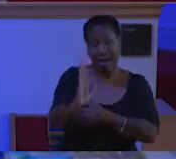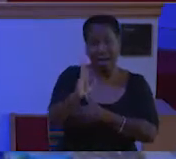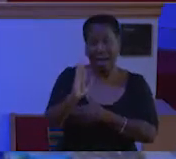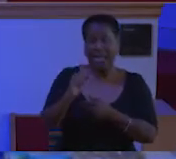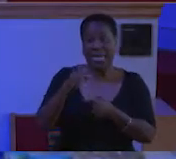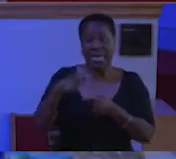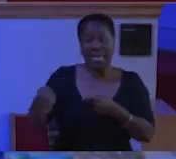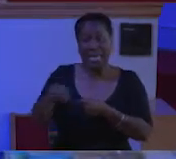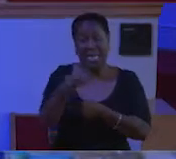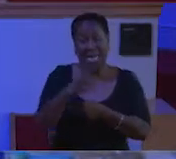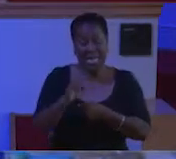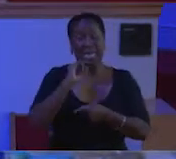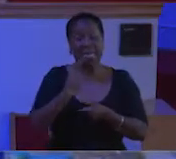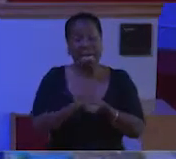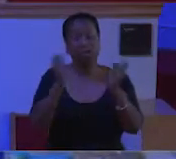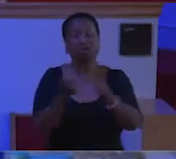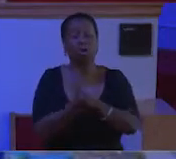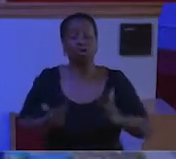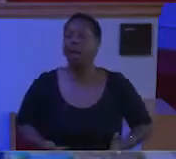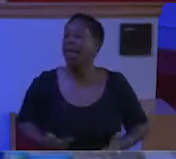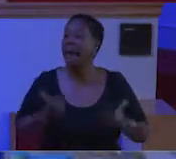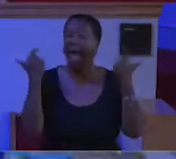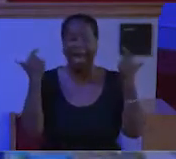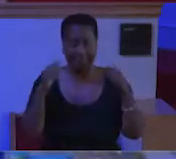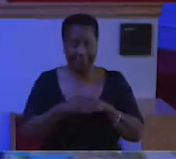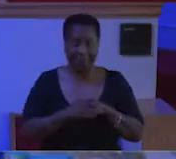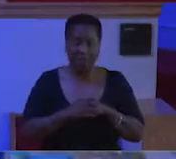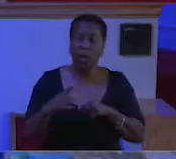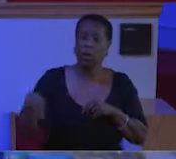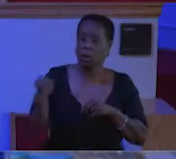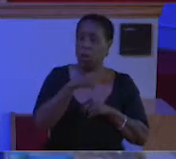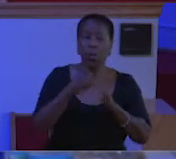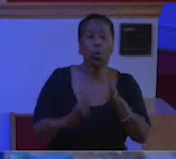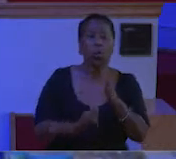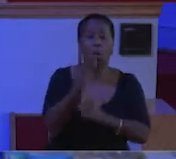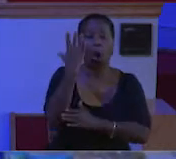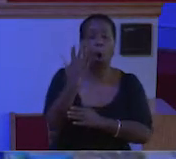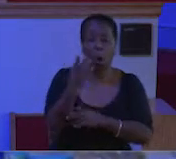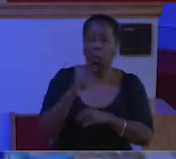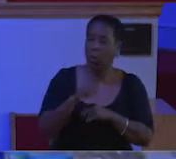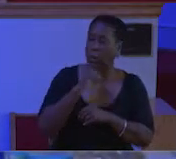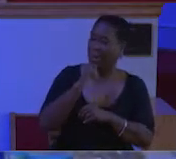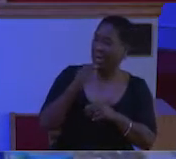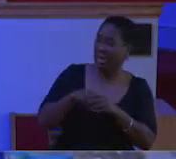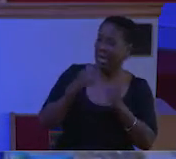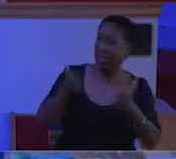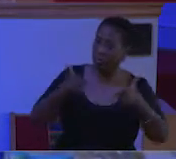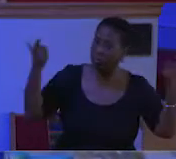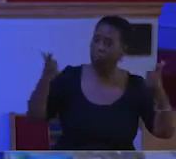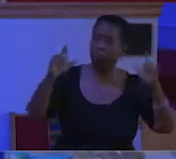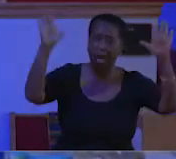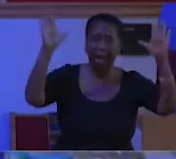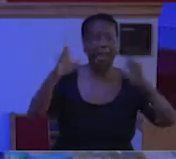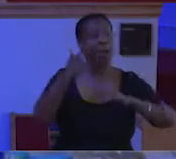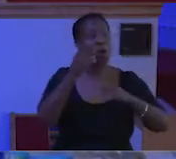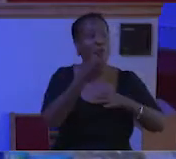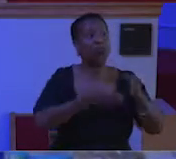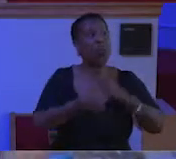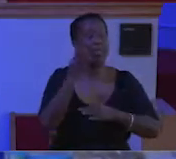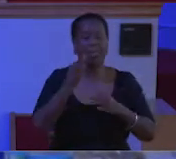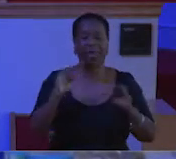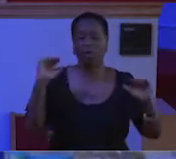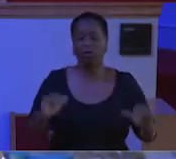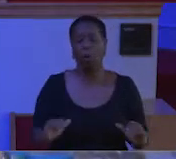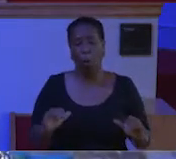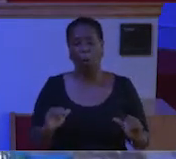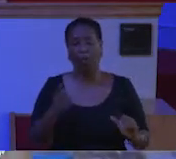that he can turn your lives around so that you grow into the colossal giant rather than the dwarf